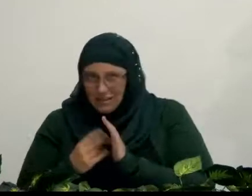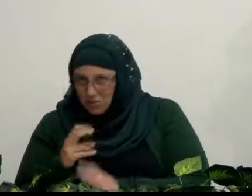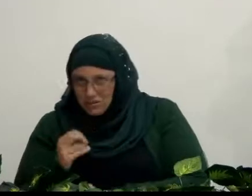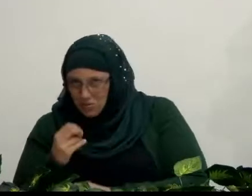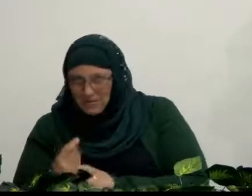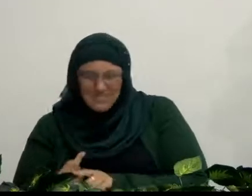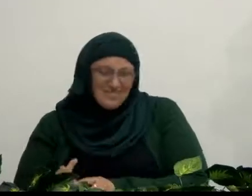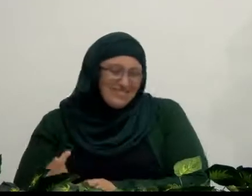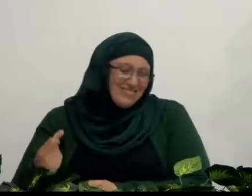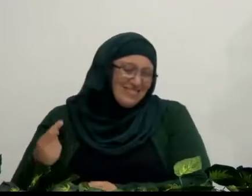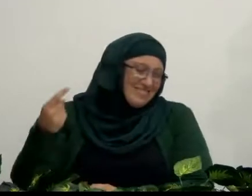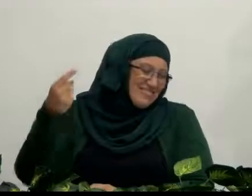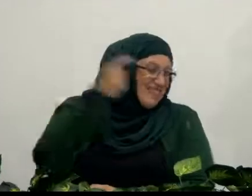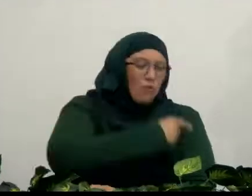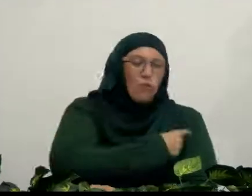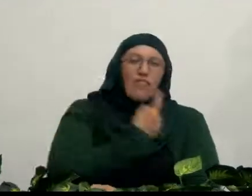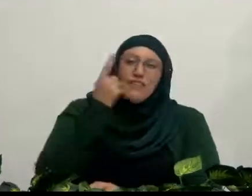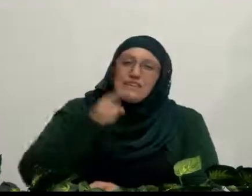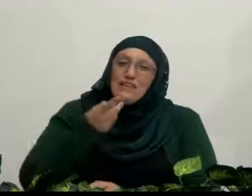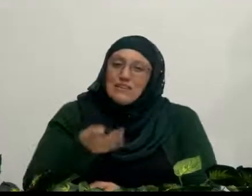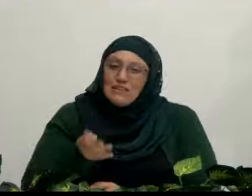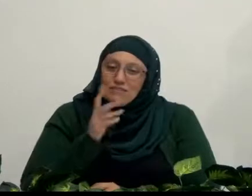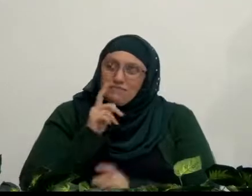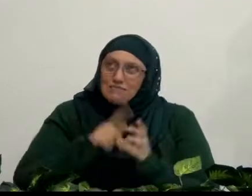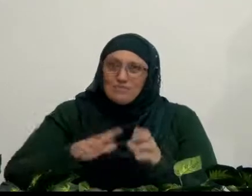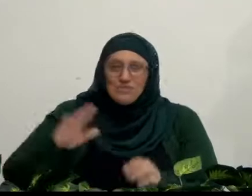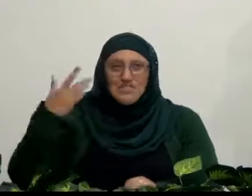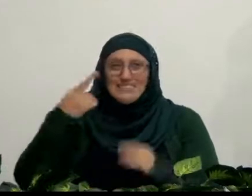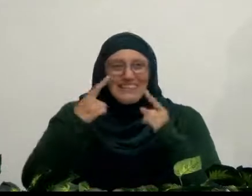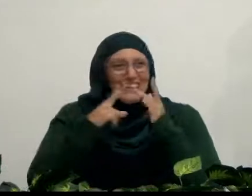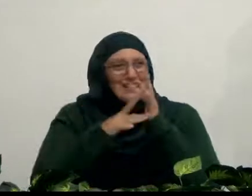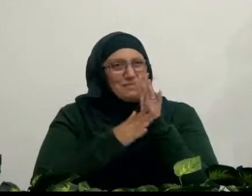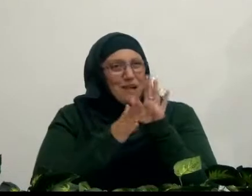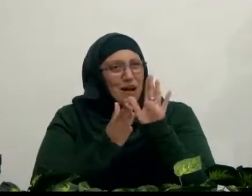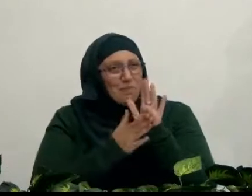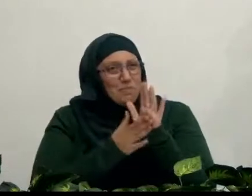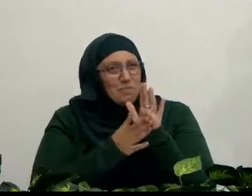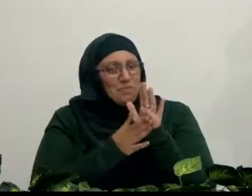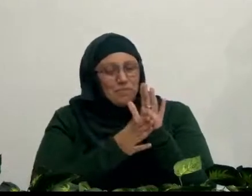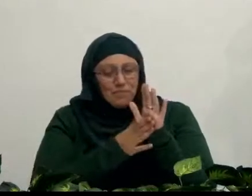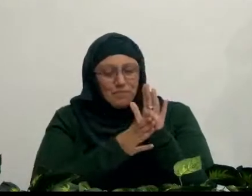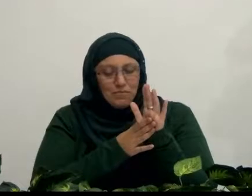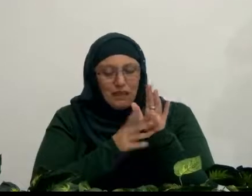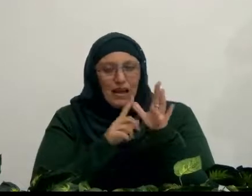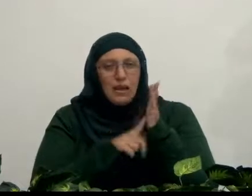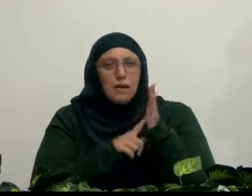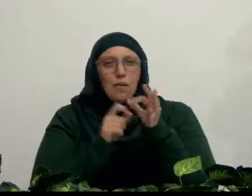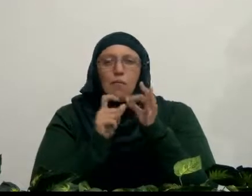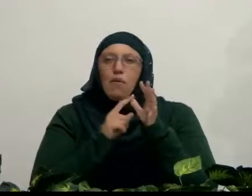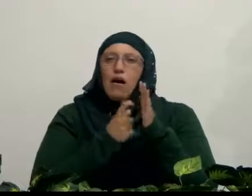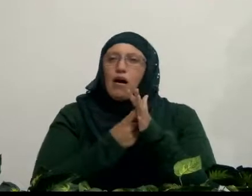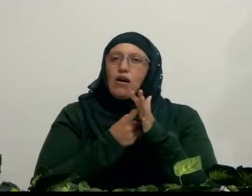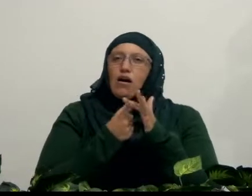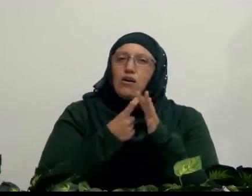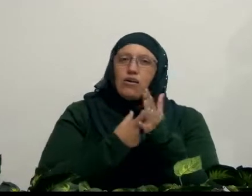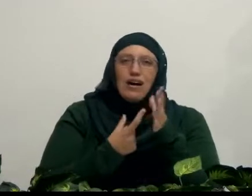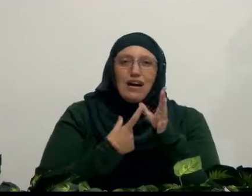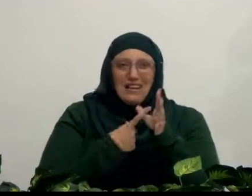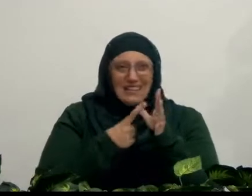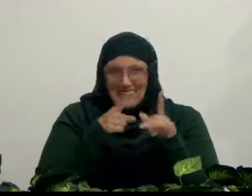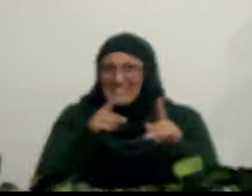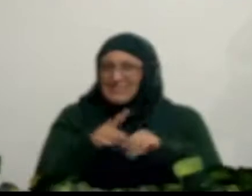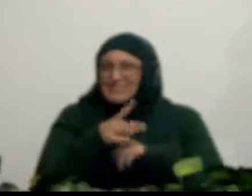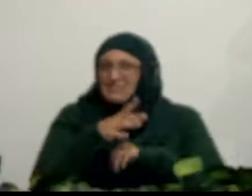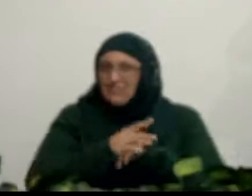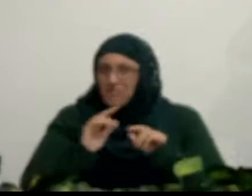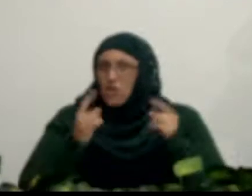back 1400 years ago, you see that Imam, for example, Imam al-Baqir alayhi salam, to start with, is the first